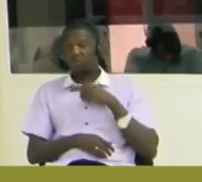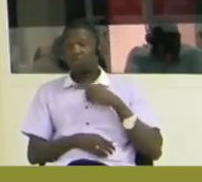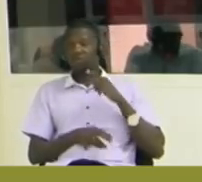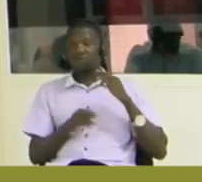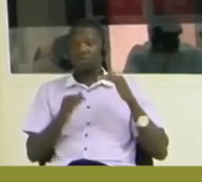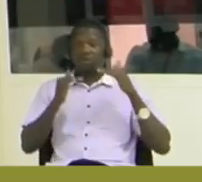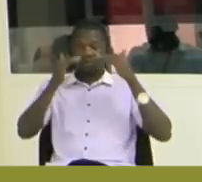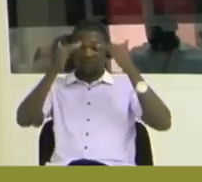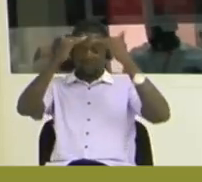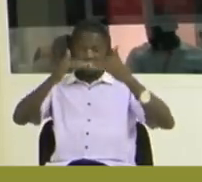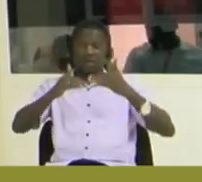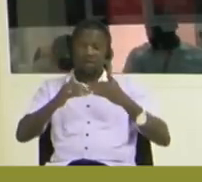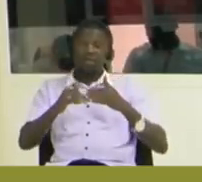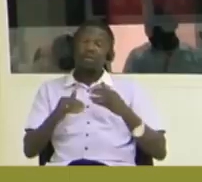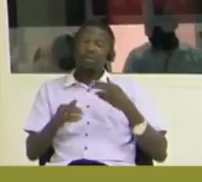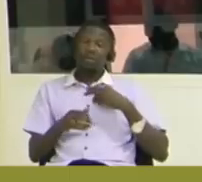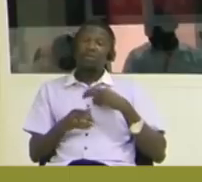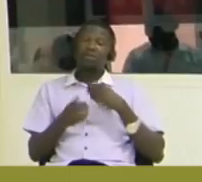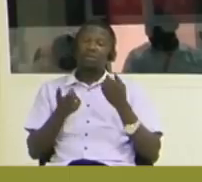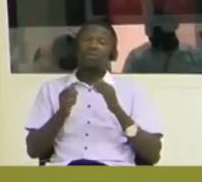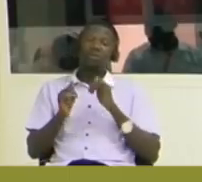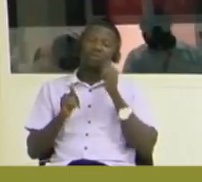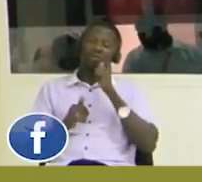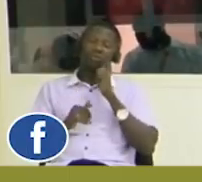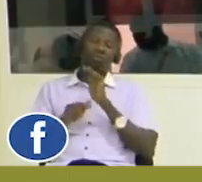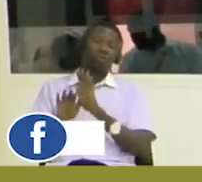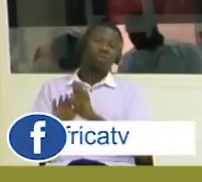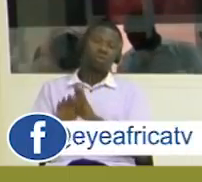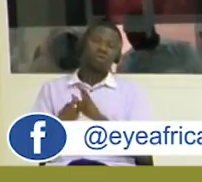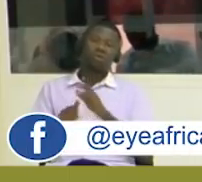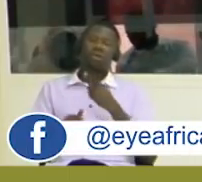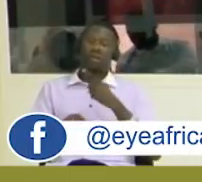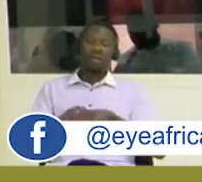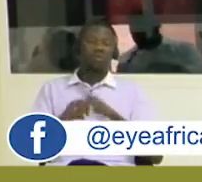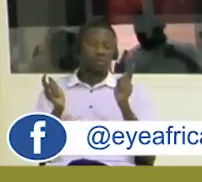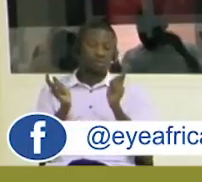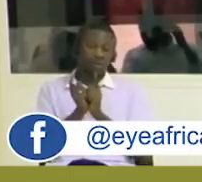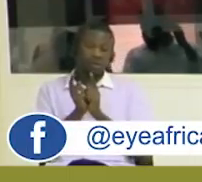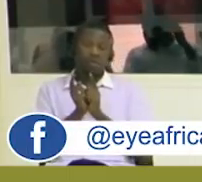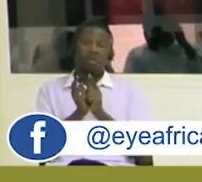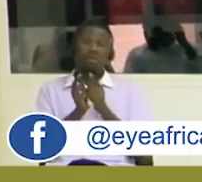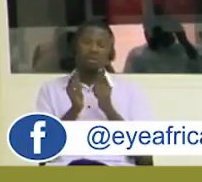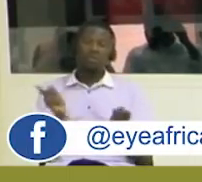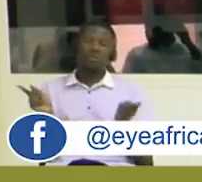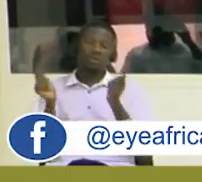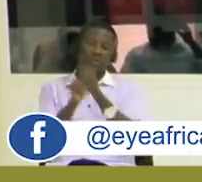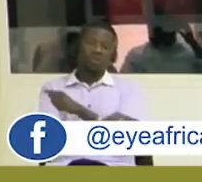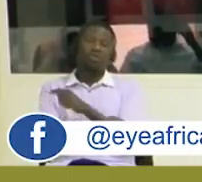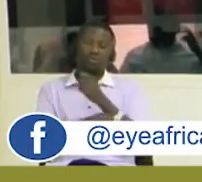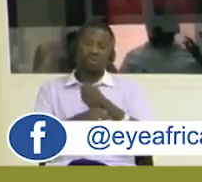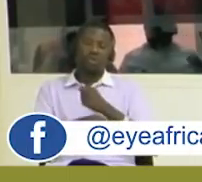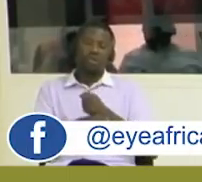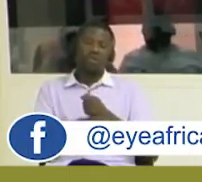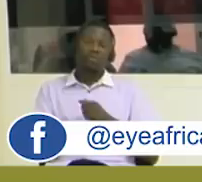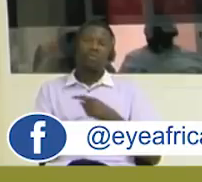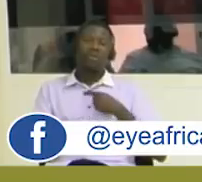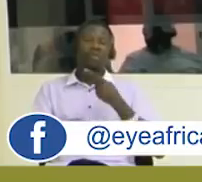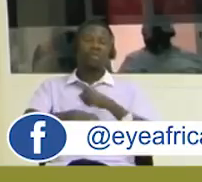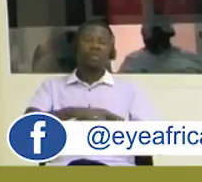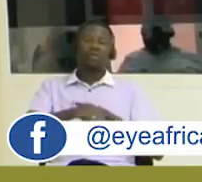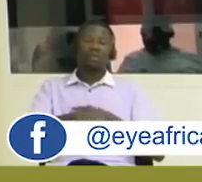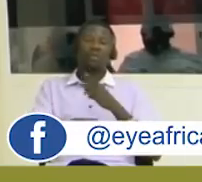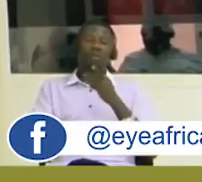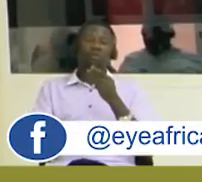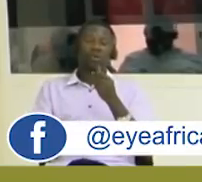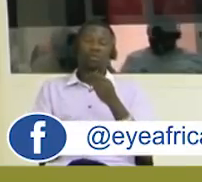and they used to wait. And then once they meet, then the exchange would be made. But this time, because the money